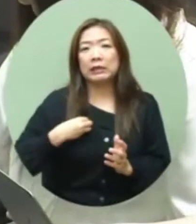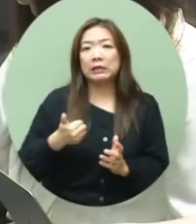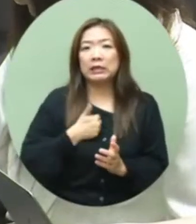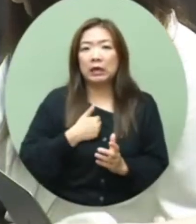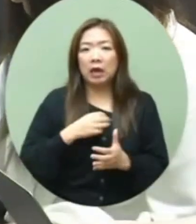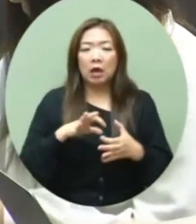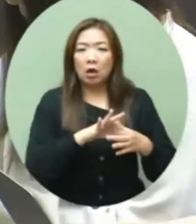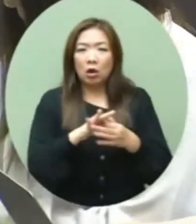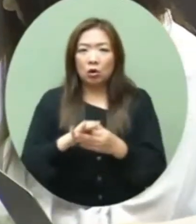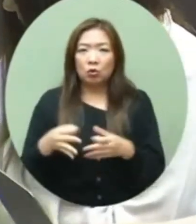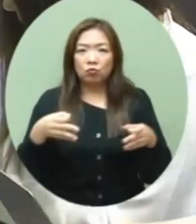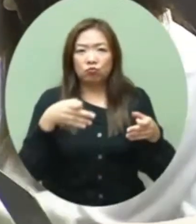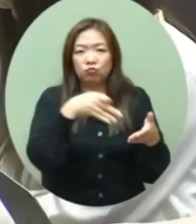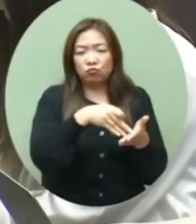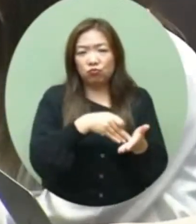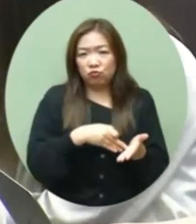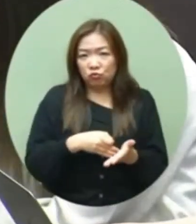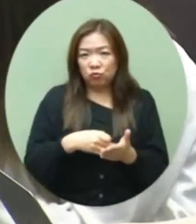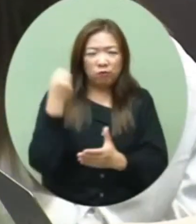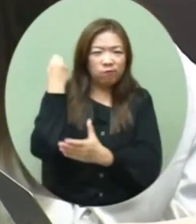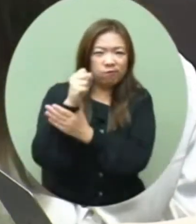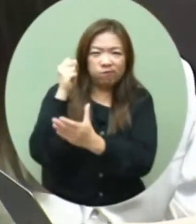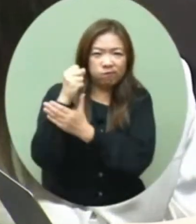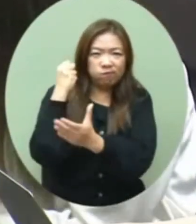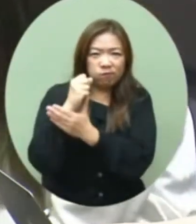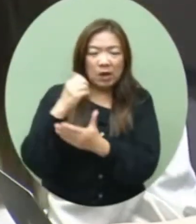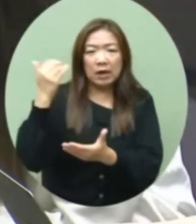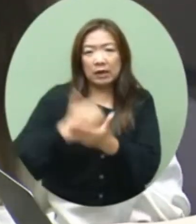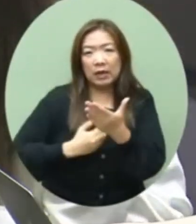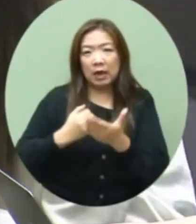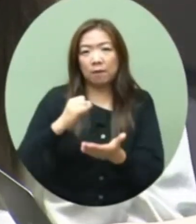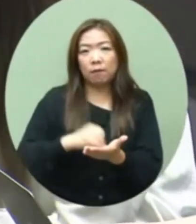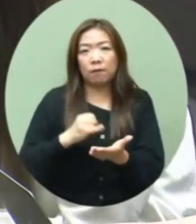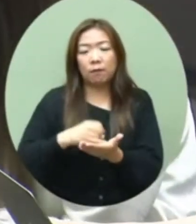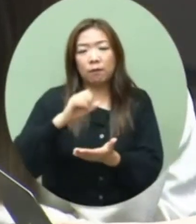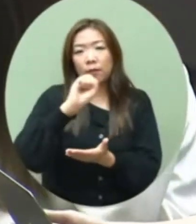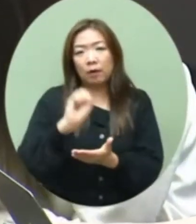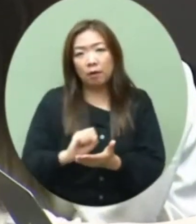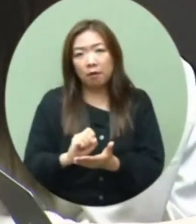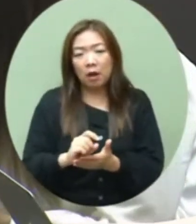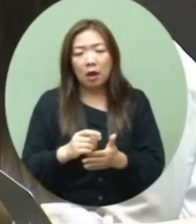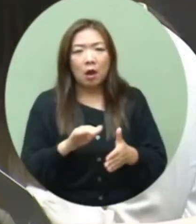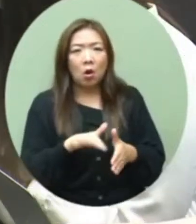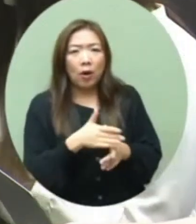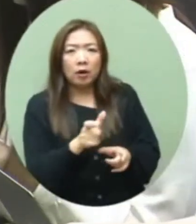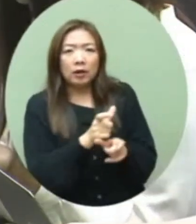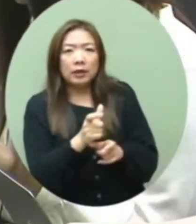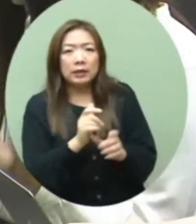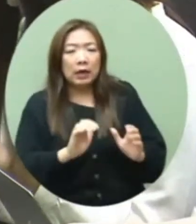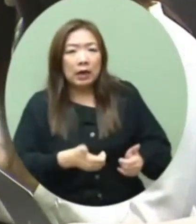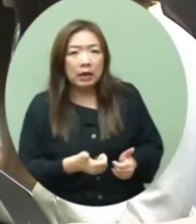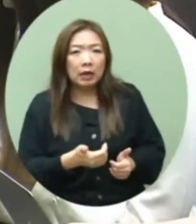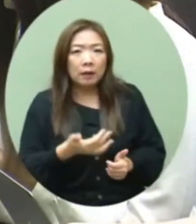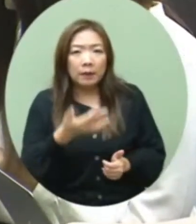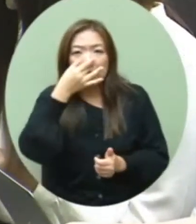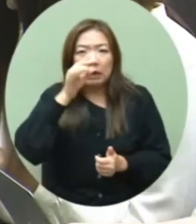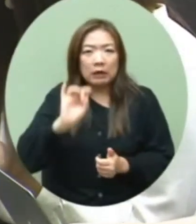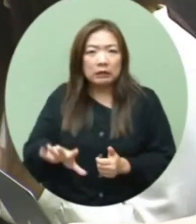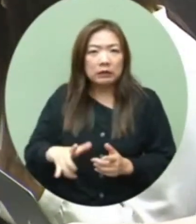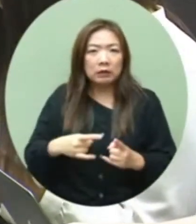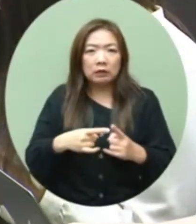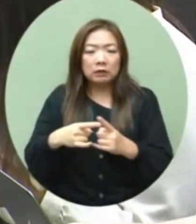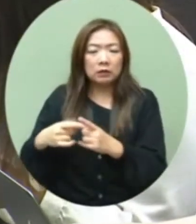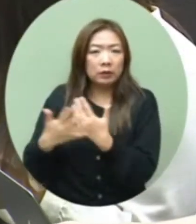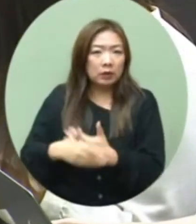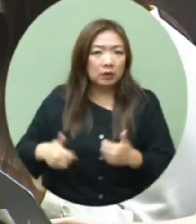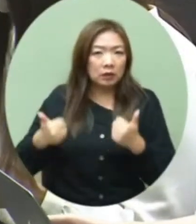A large number of doctors signed a joint petition objecting to the drop in liquor duty.